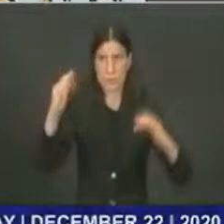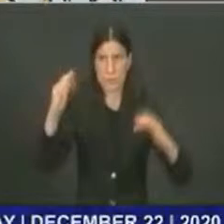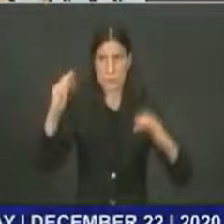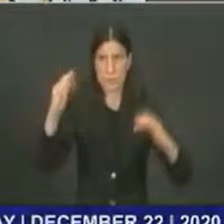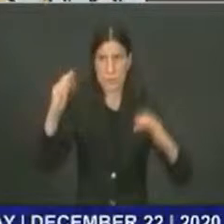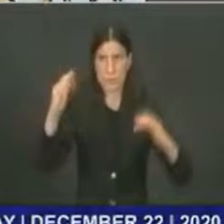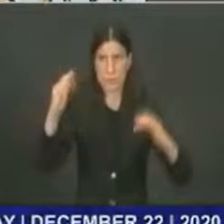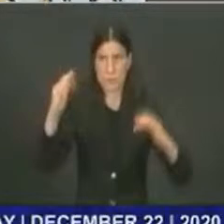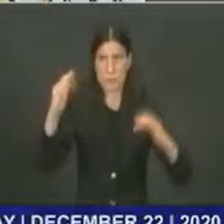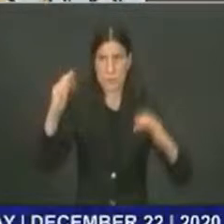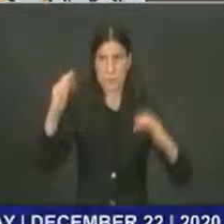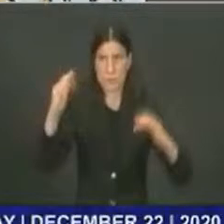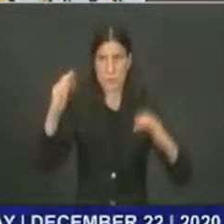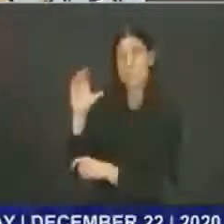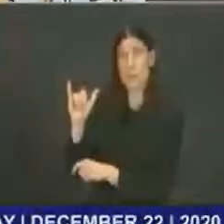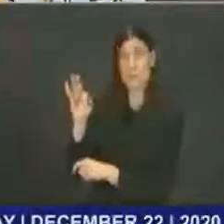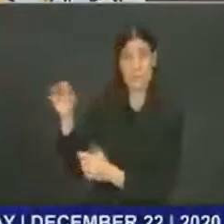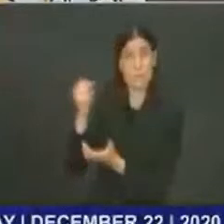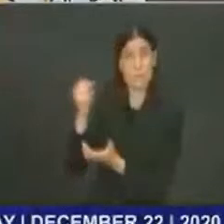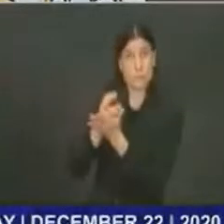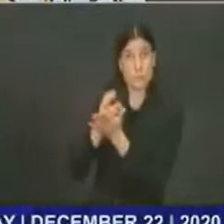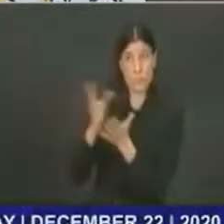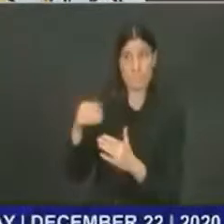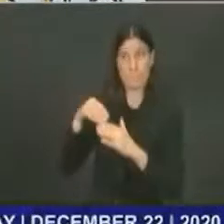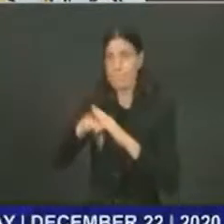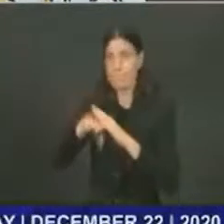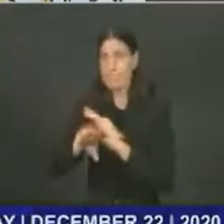for being there for our own team.